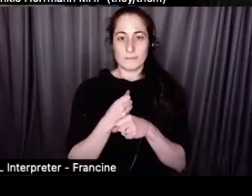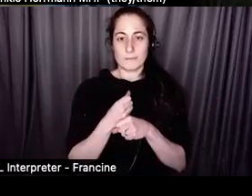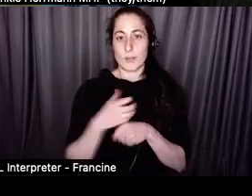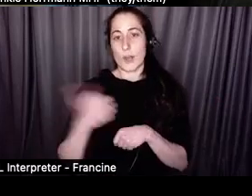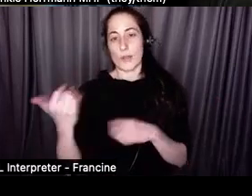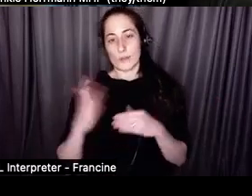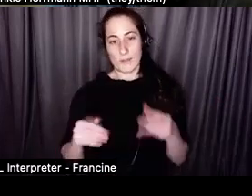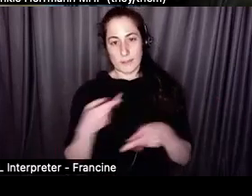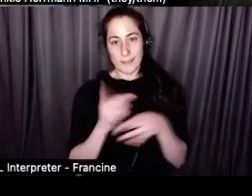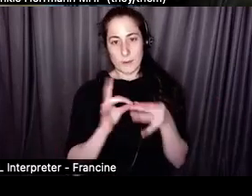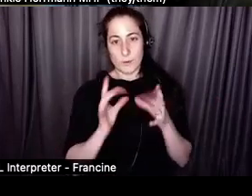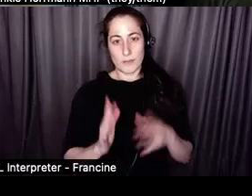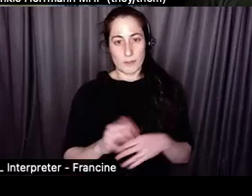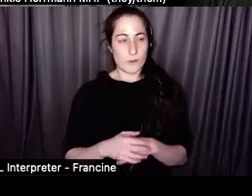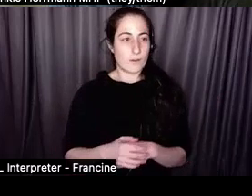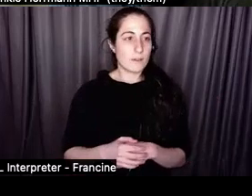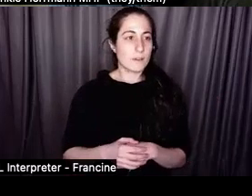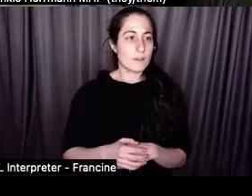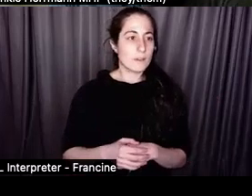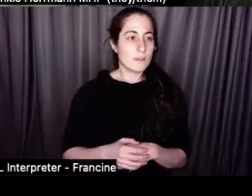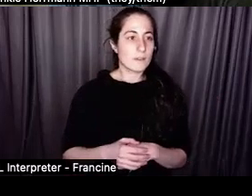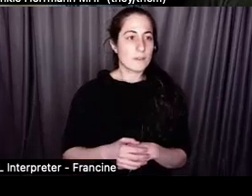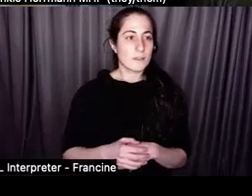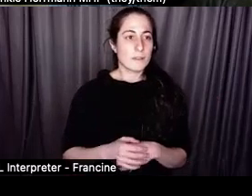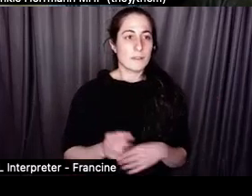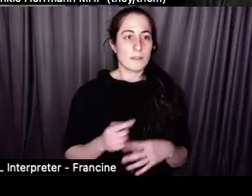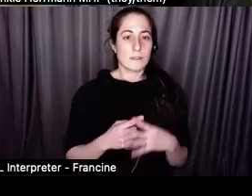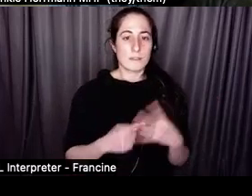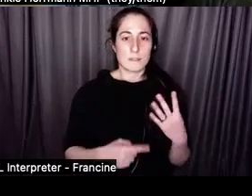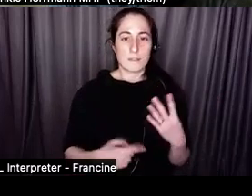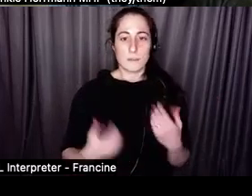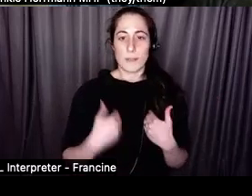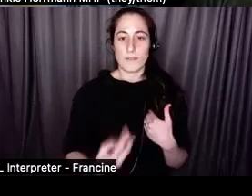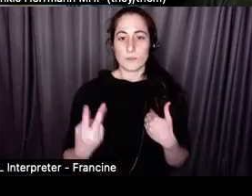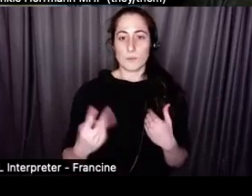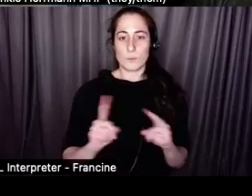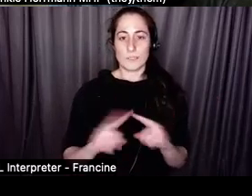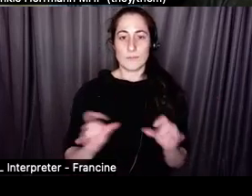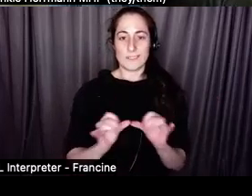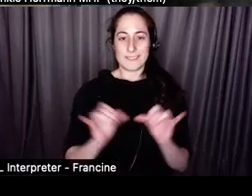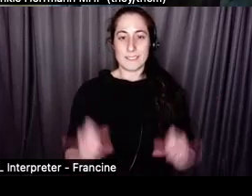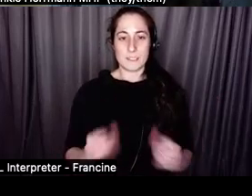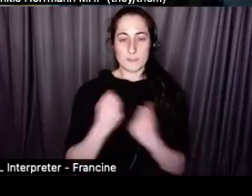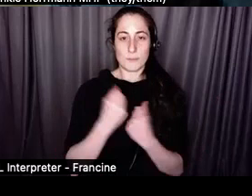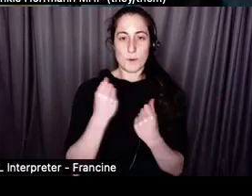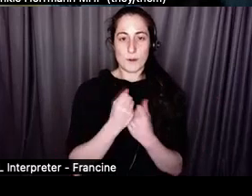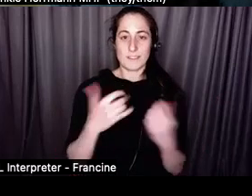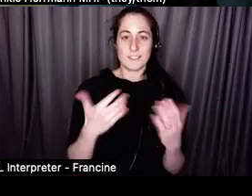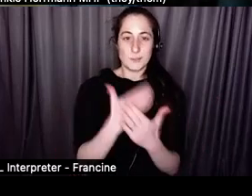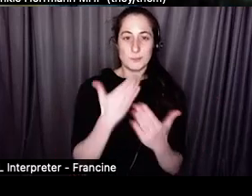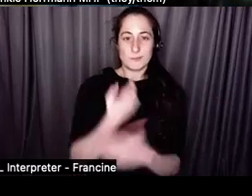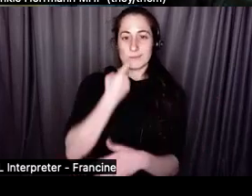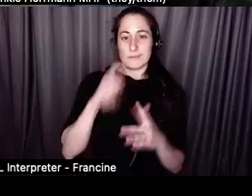coordinator? There are 2 different systems of supports. This is new. They just started doing this